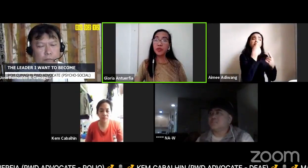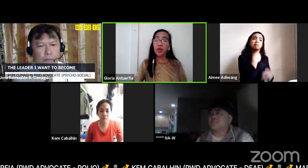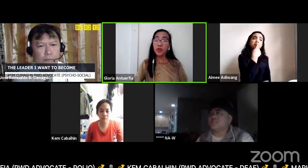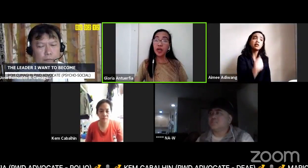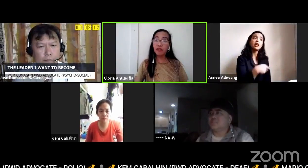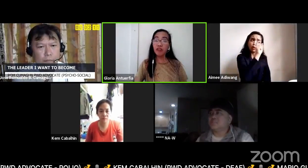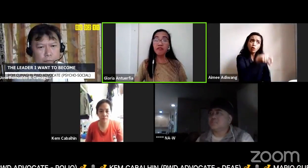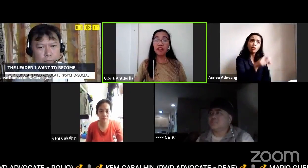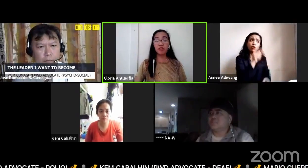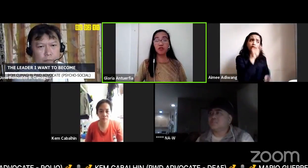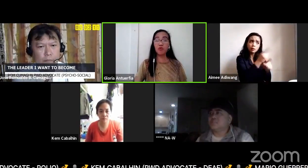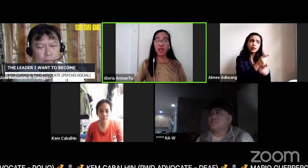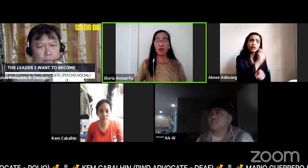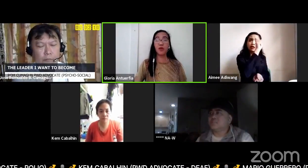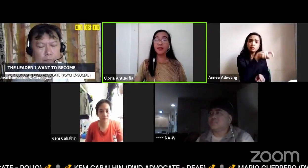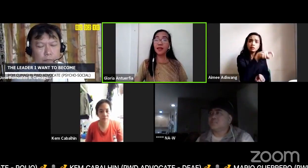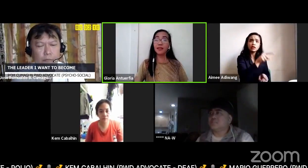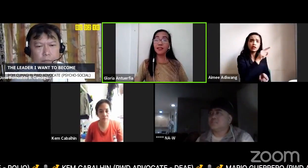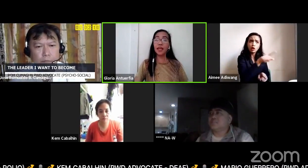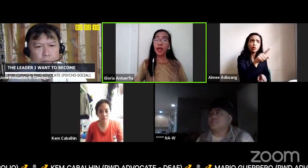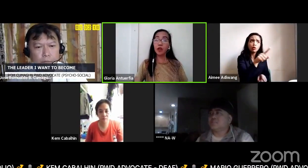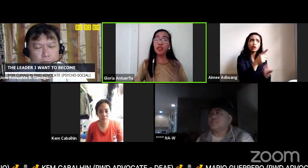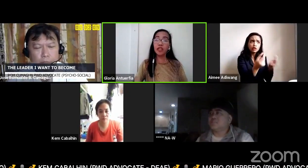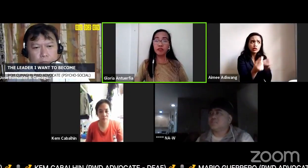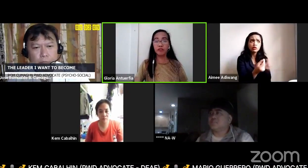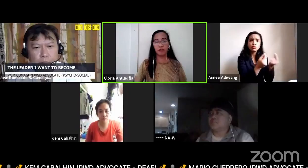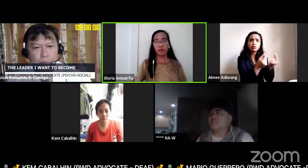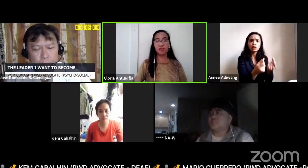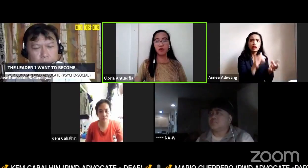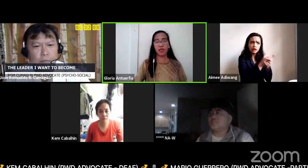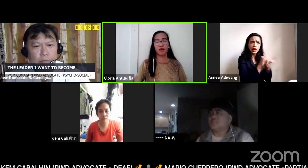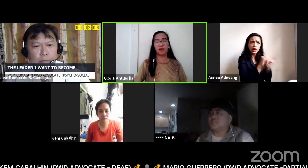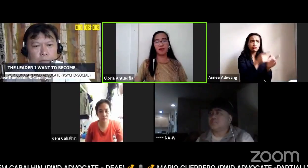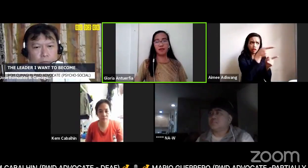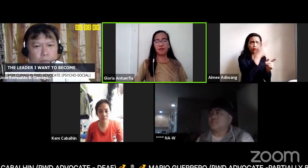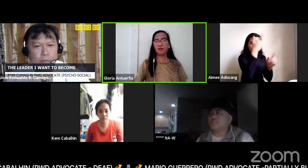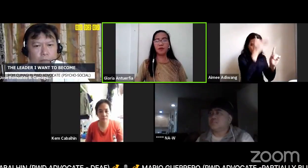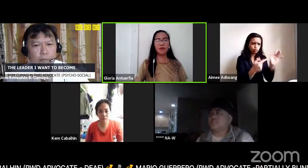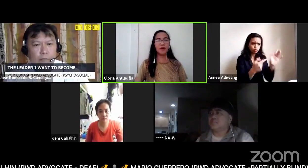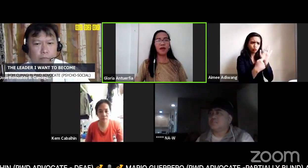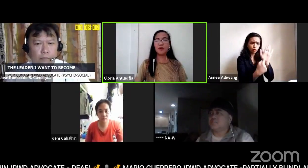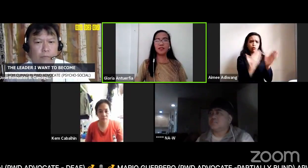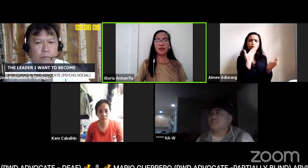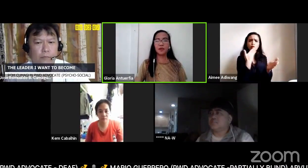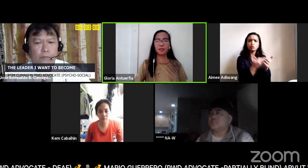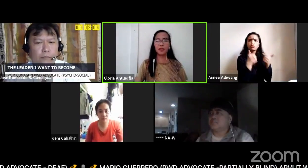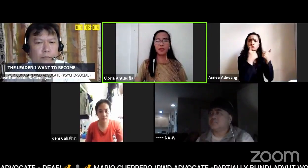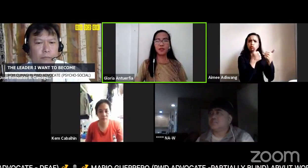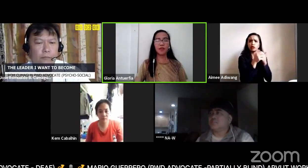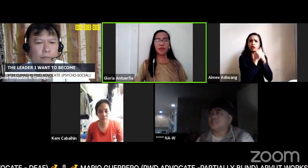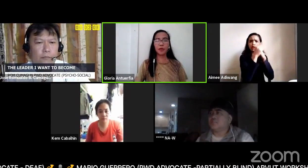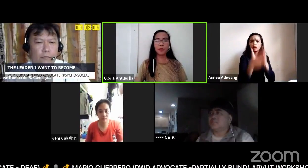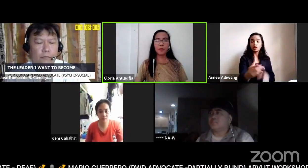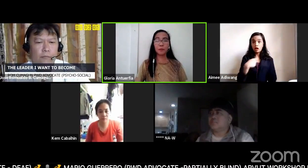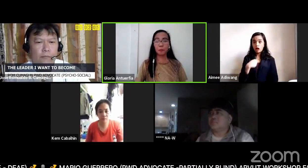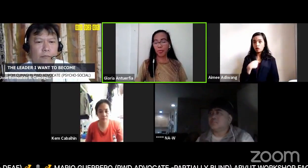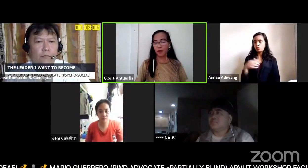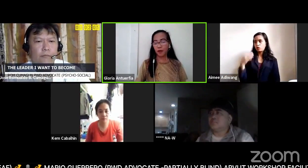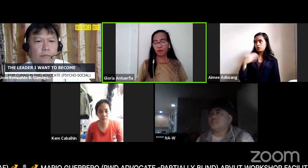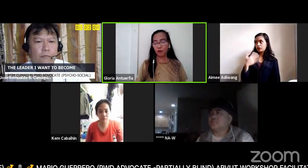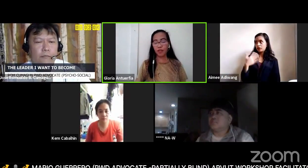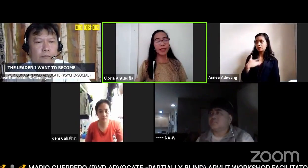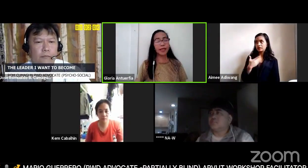oh, you are already doing what is a good leader is doing. So I was flattered,